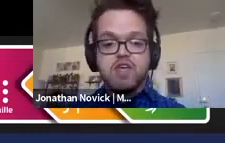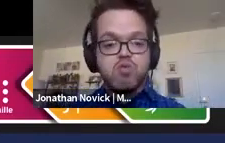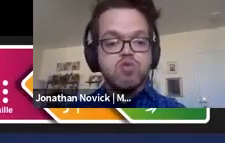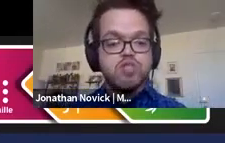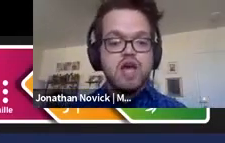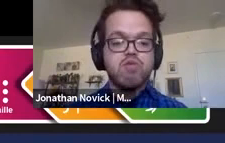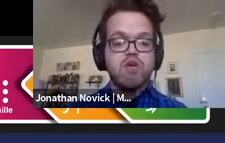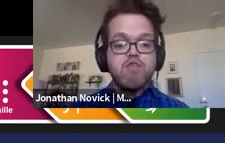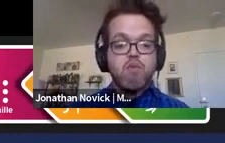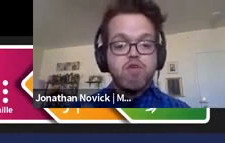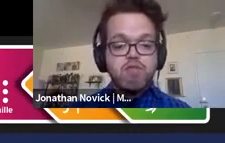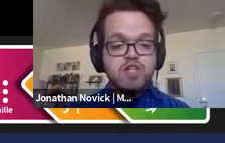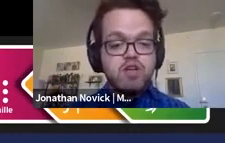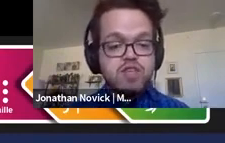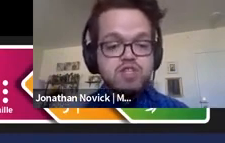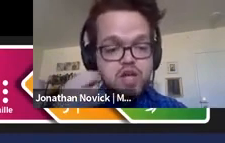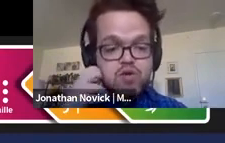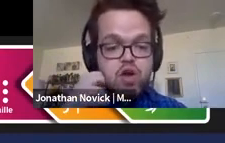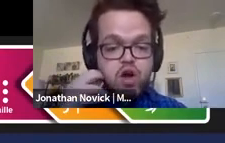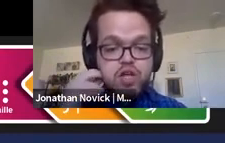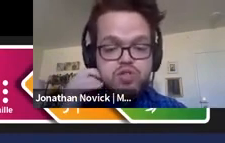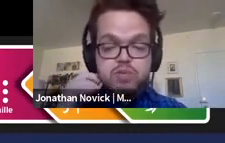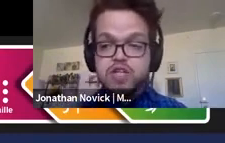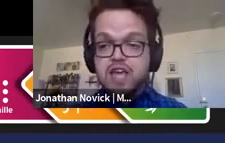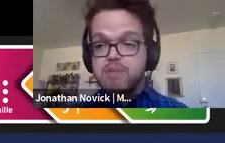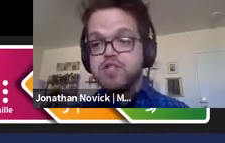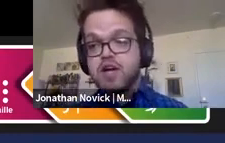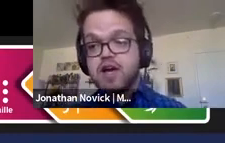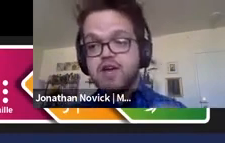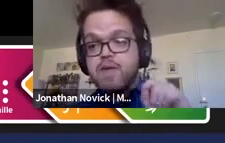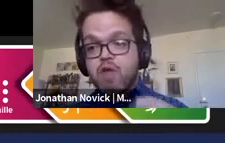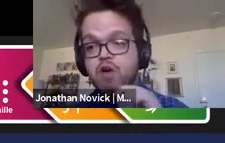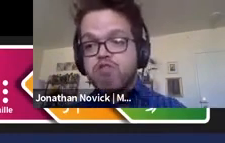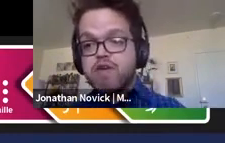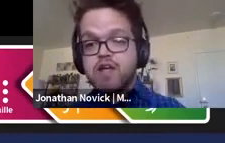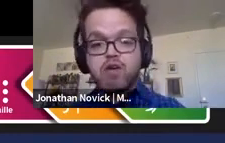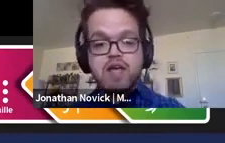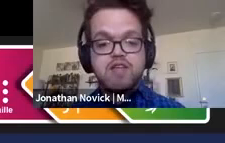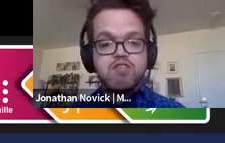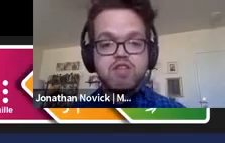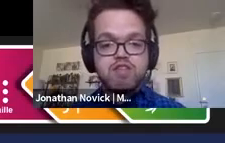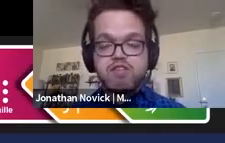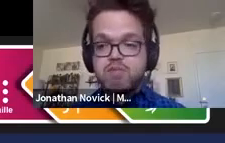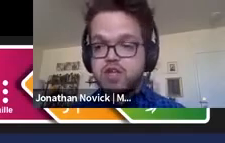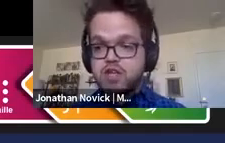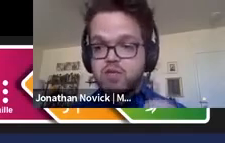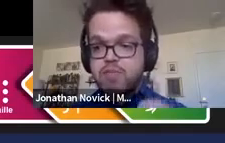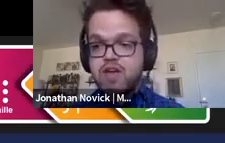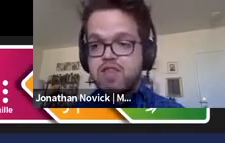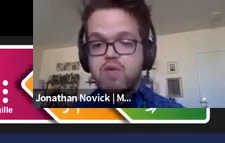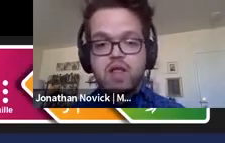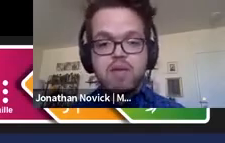everything through sound. For more information on this, check out our audio description and captioning guide also available at the digital accessibility